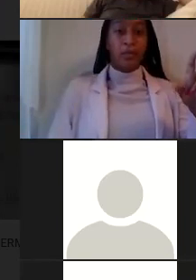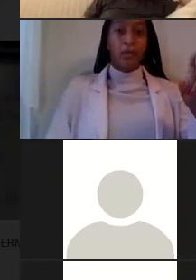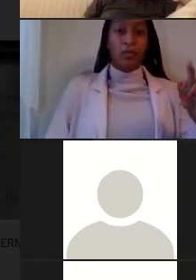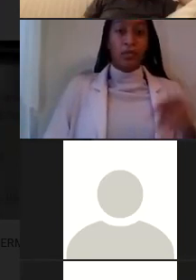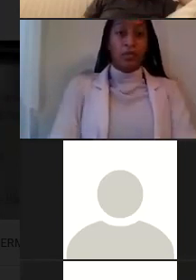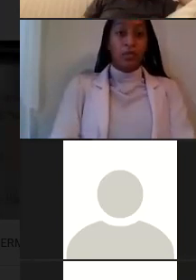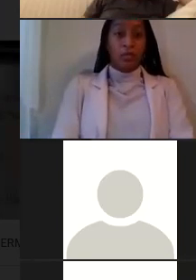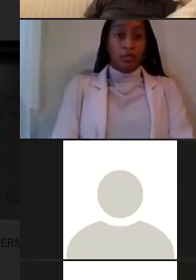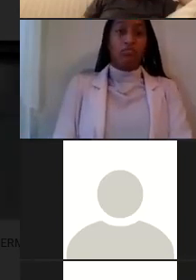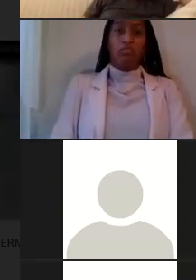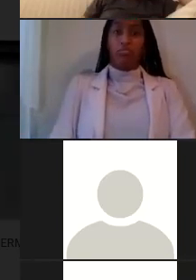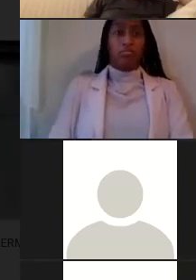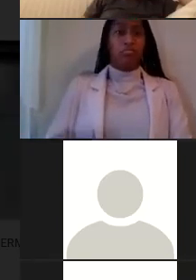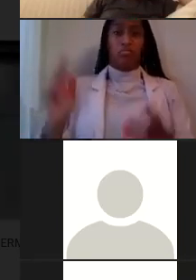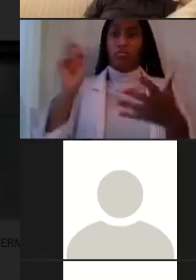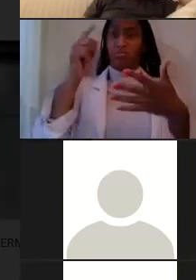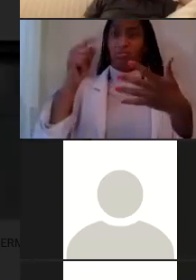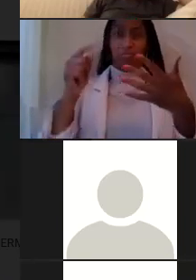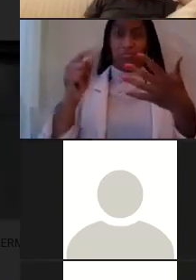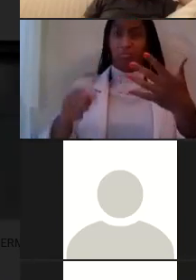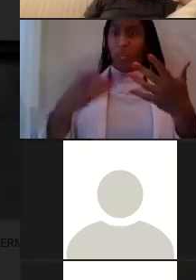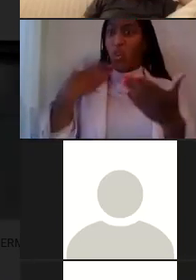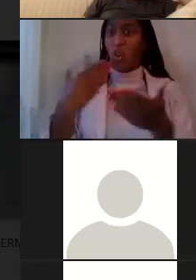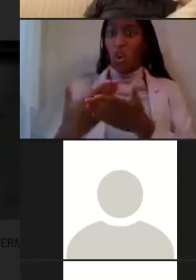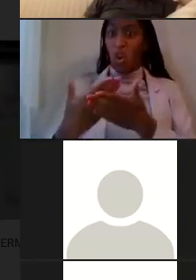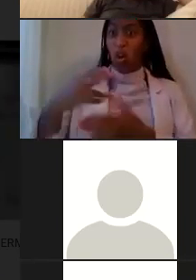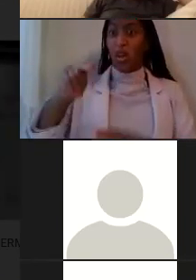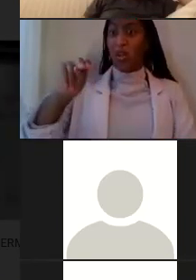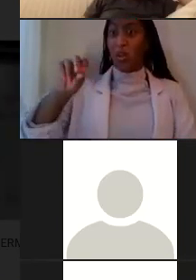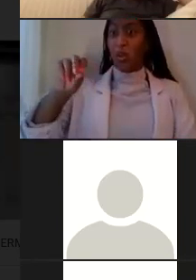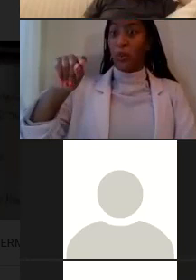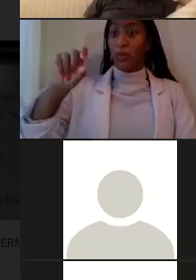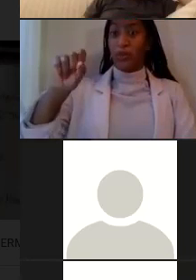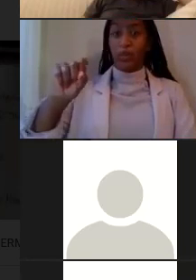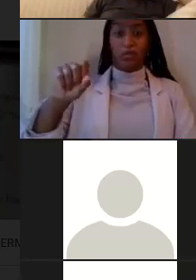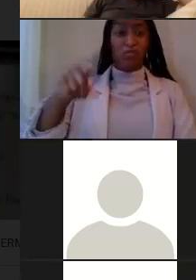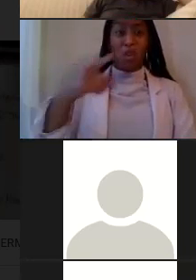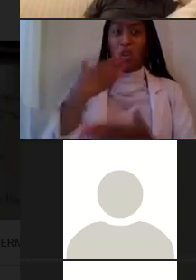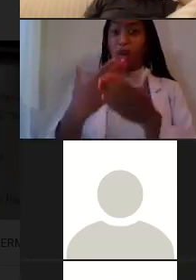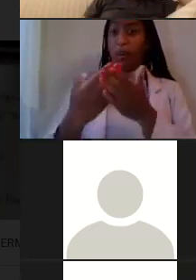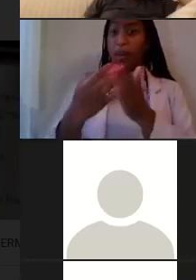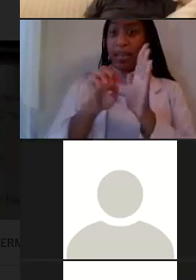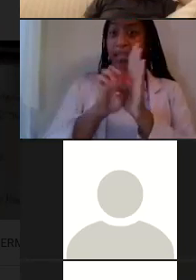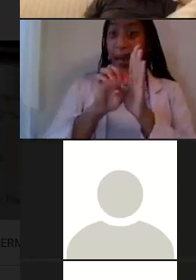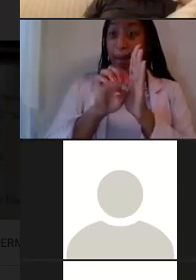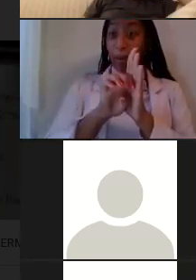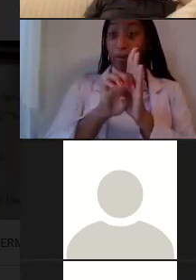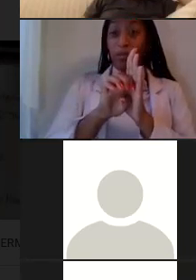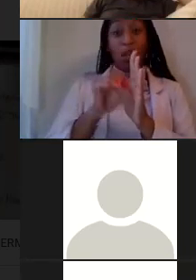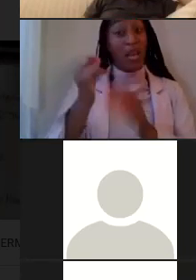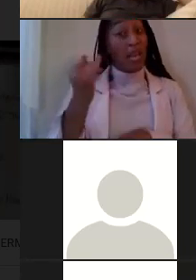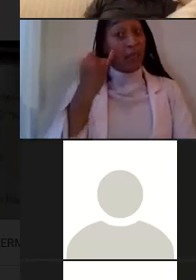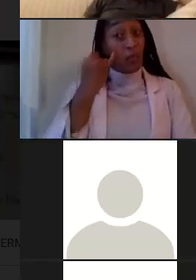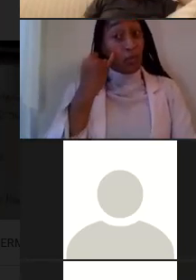So you have all these great notes and examples in here. And if you aren't taking a look at this stuff